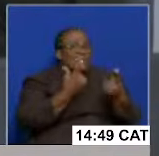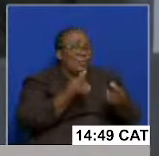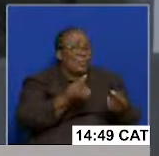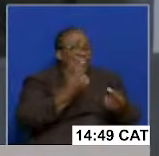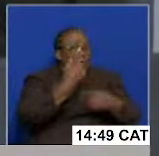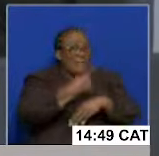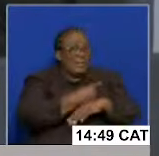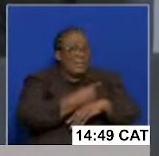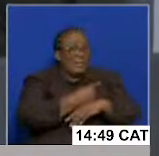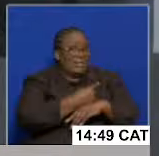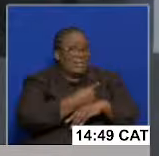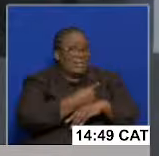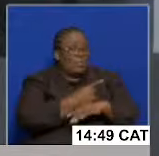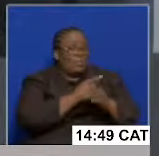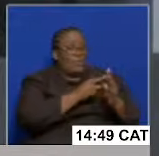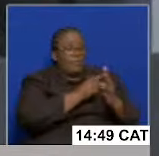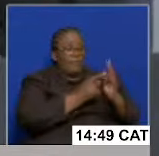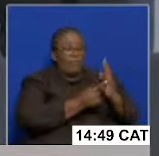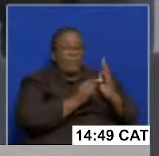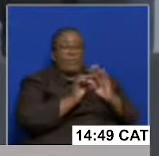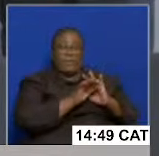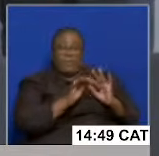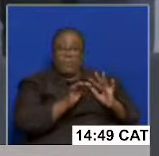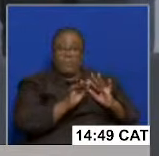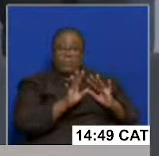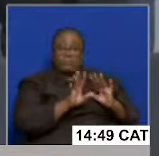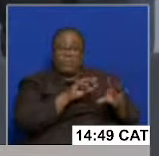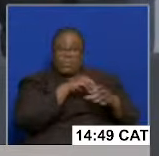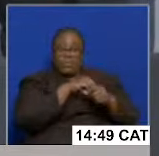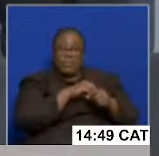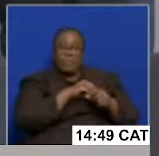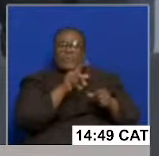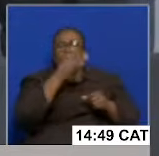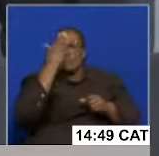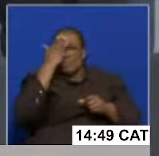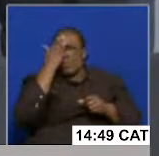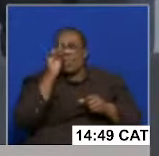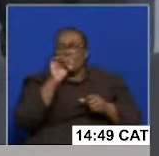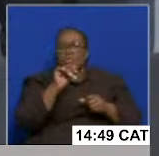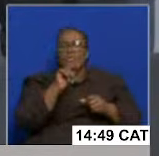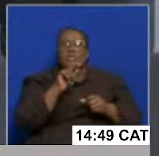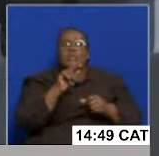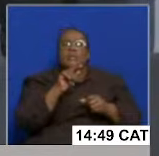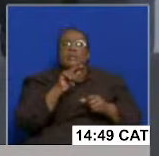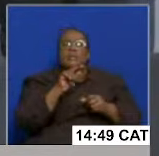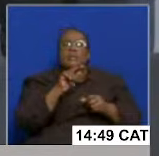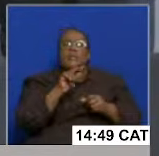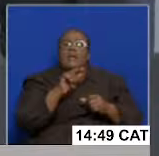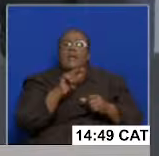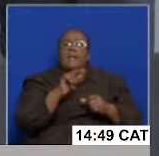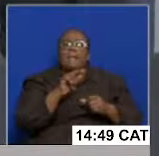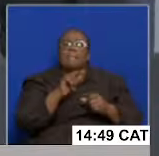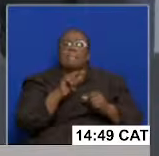known that you are violating the oath and the code of conduct, and you are breaking the law.